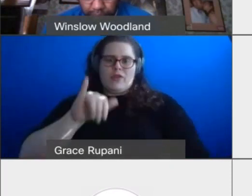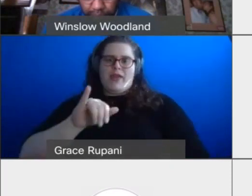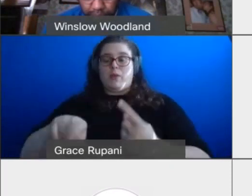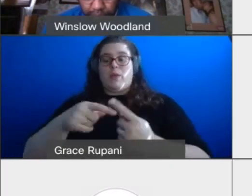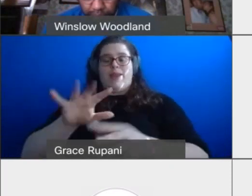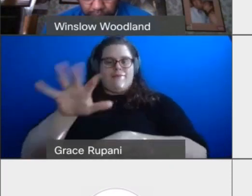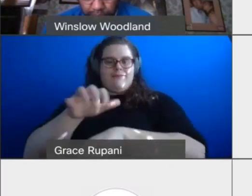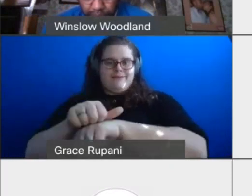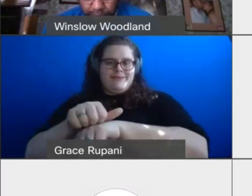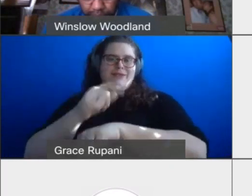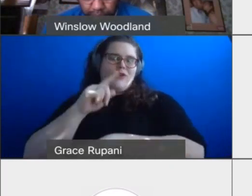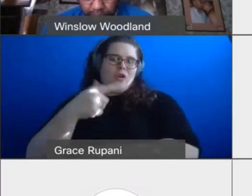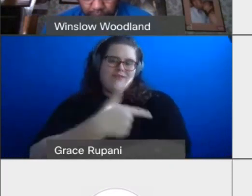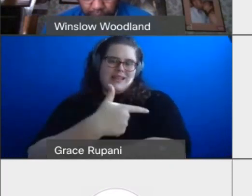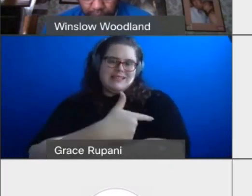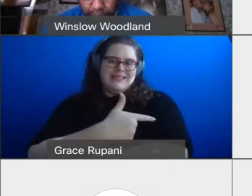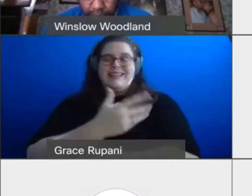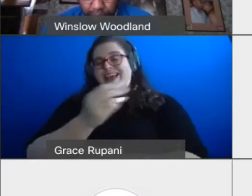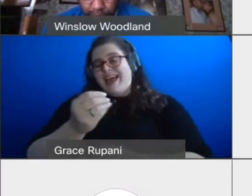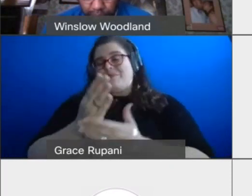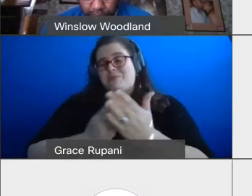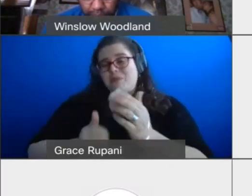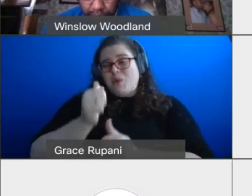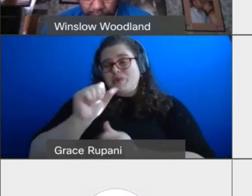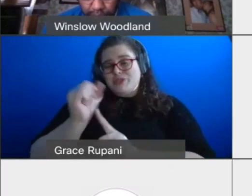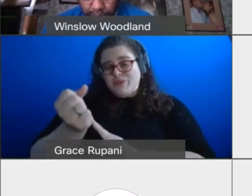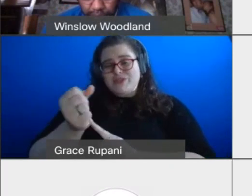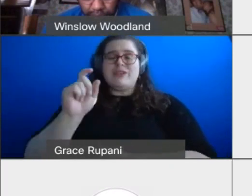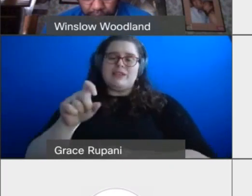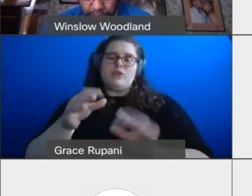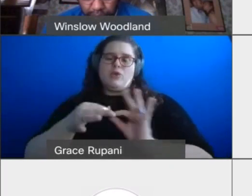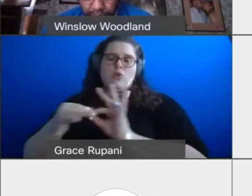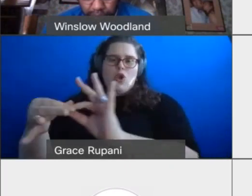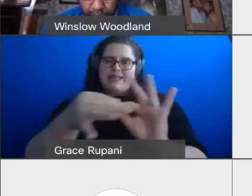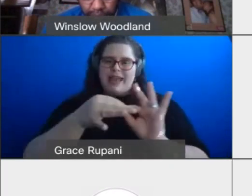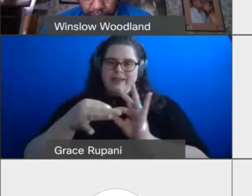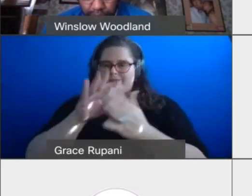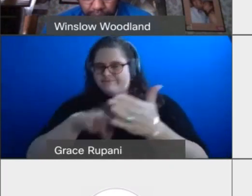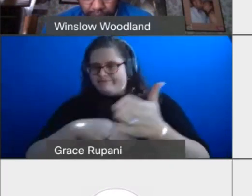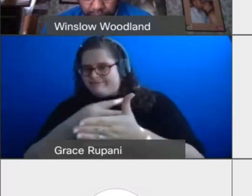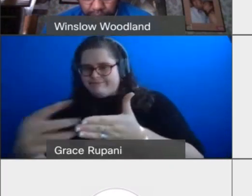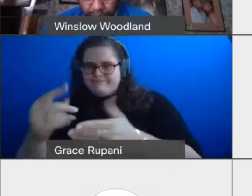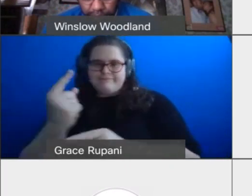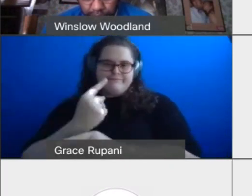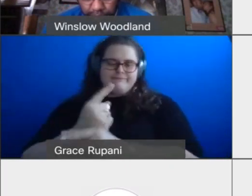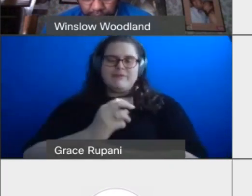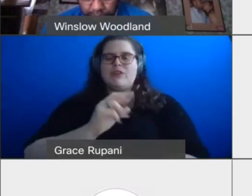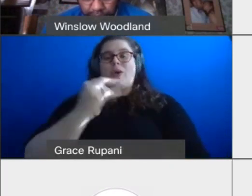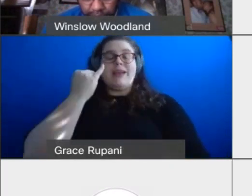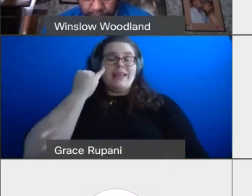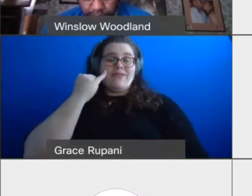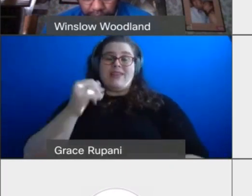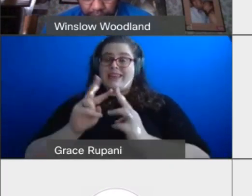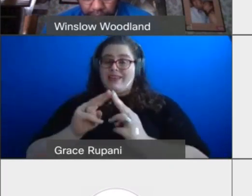want to coordinate, and we should talk further about this, about coordinating in those cases, whether the person goes out or has the vaccine brought to